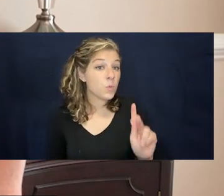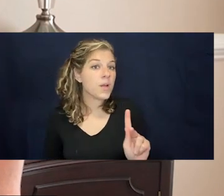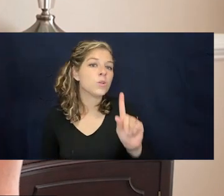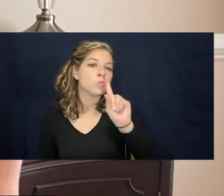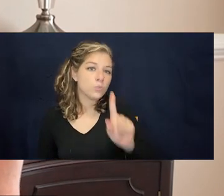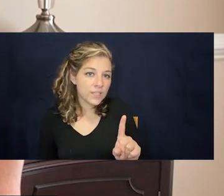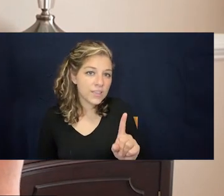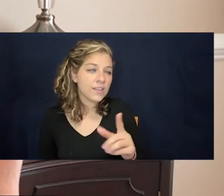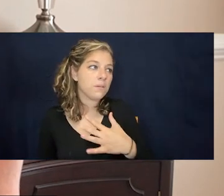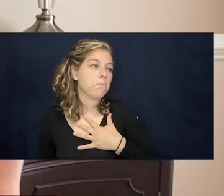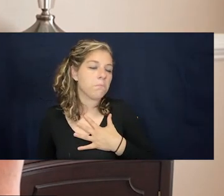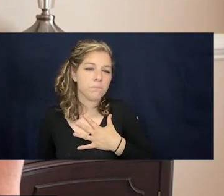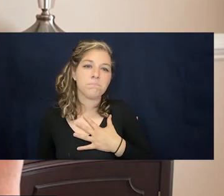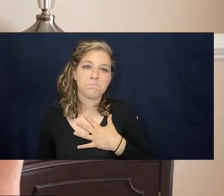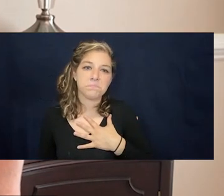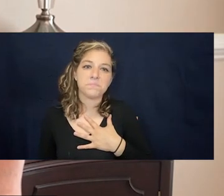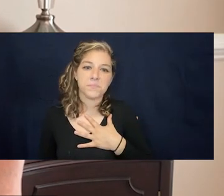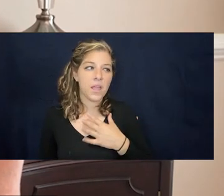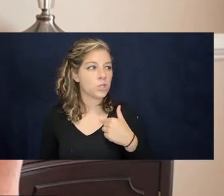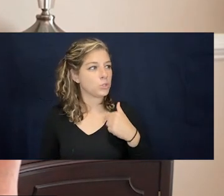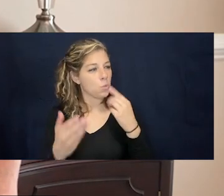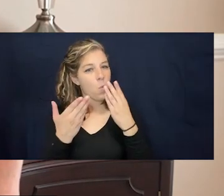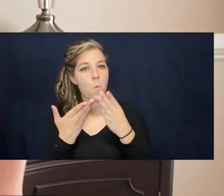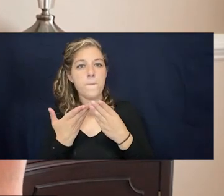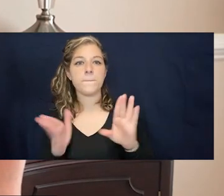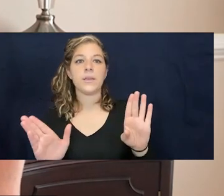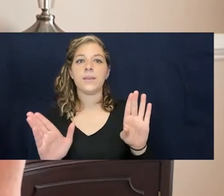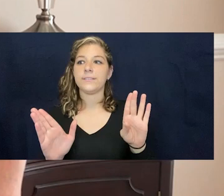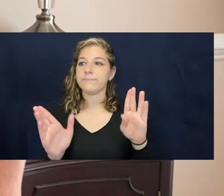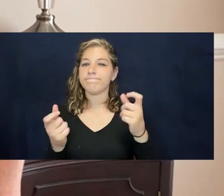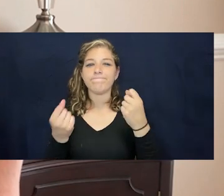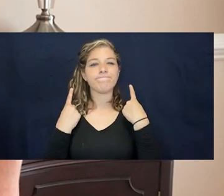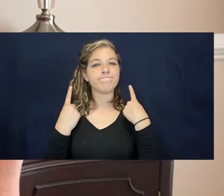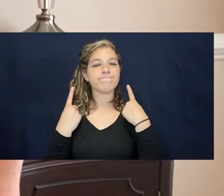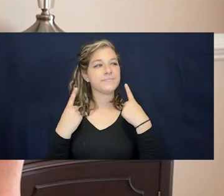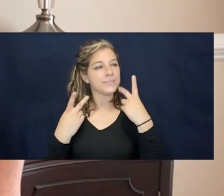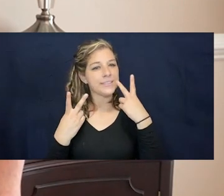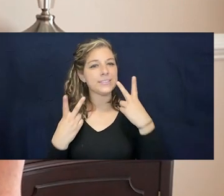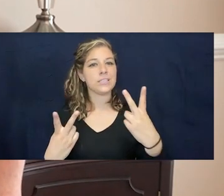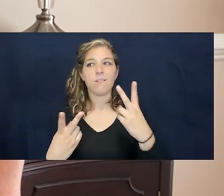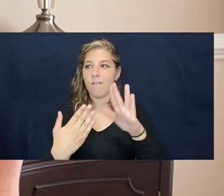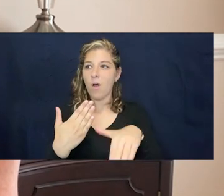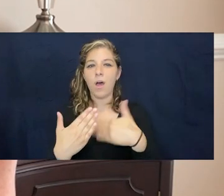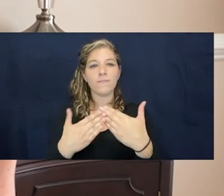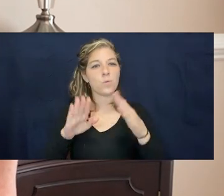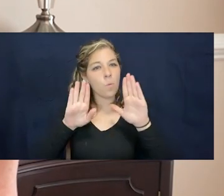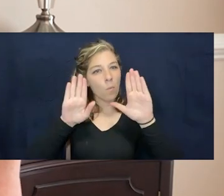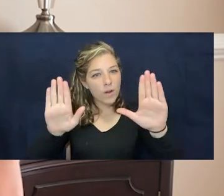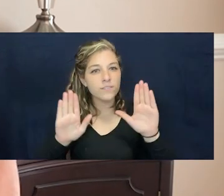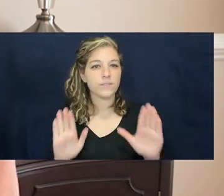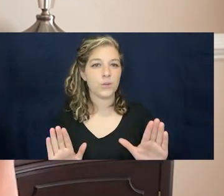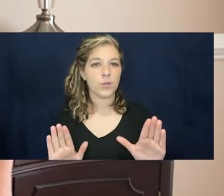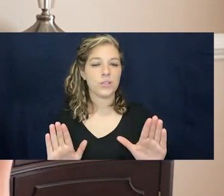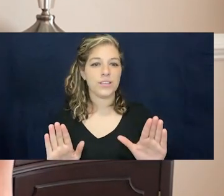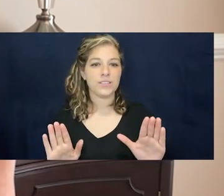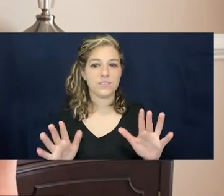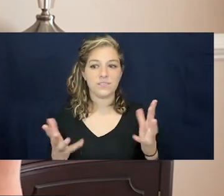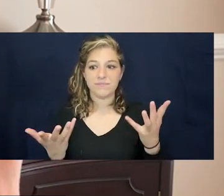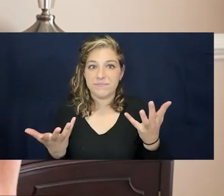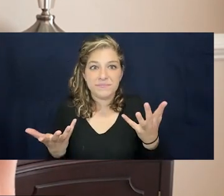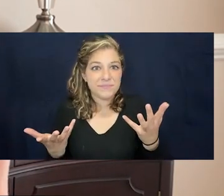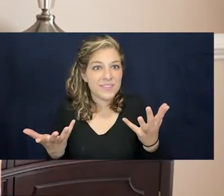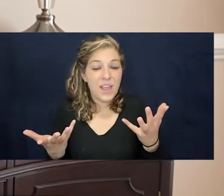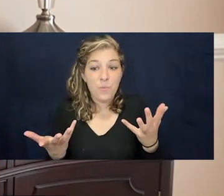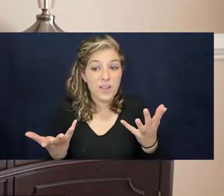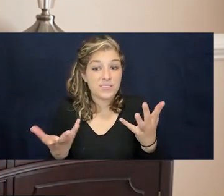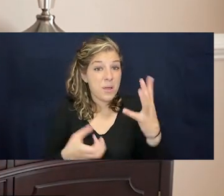Rick really allowed me to kind of open that door and just see all of the wonderfulness